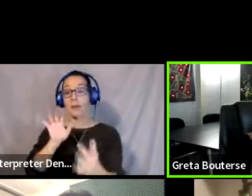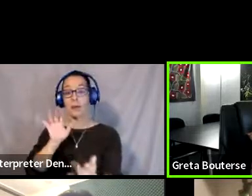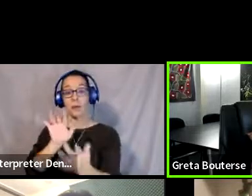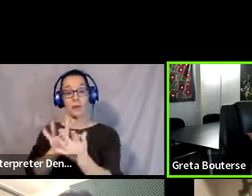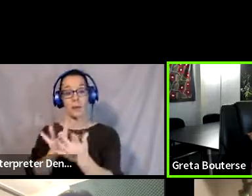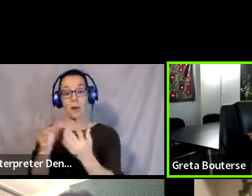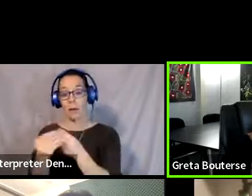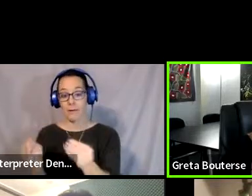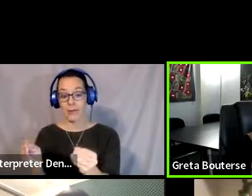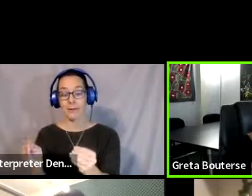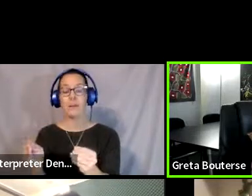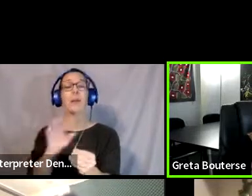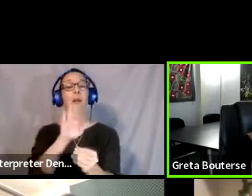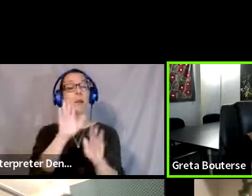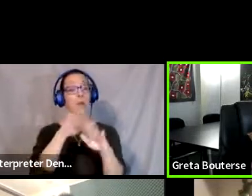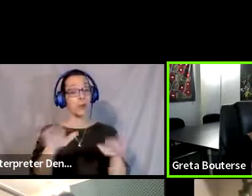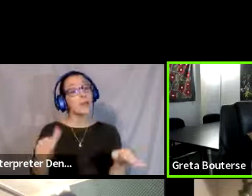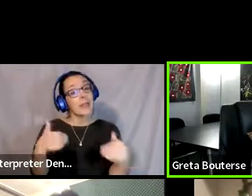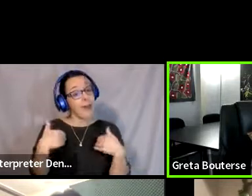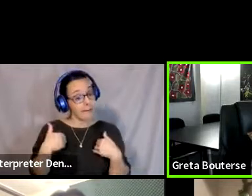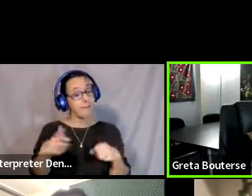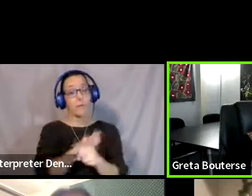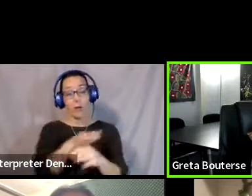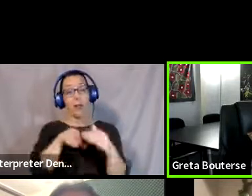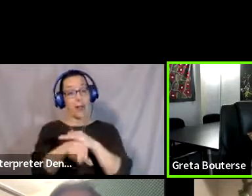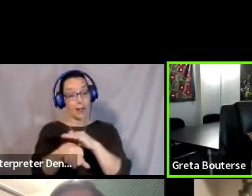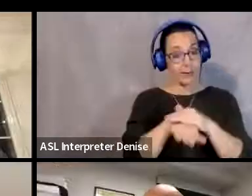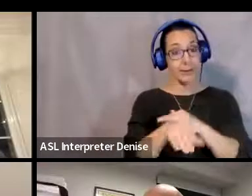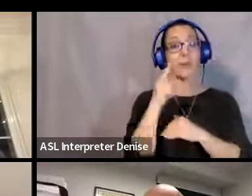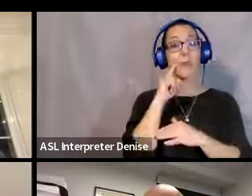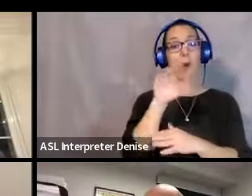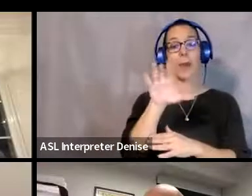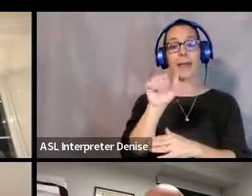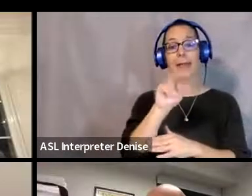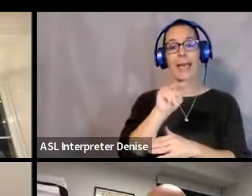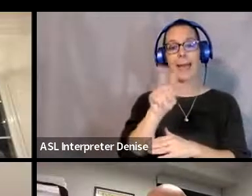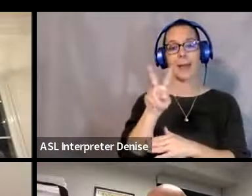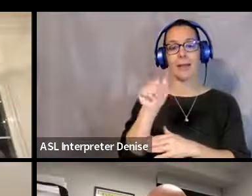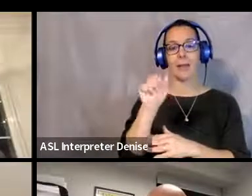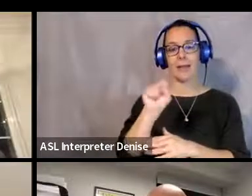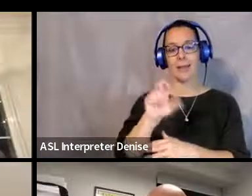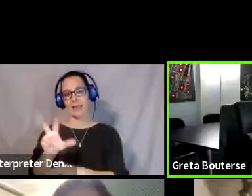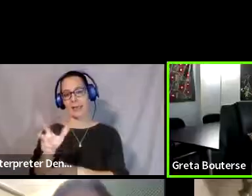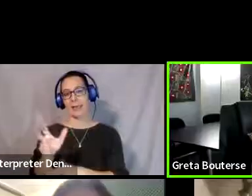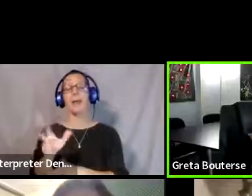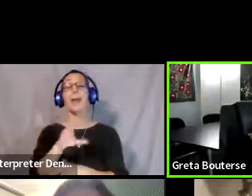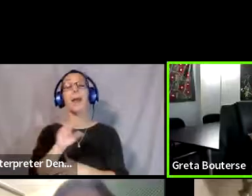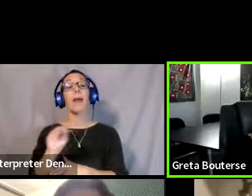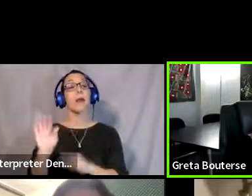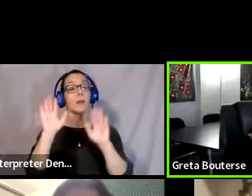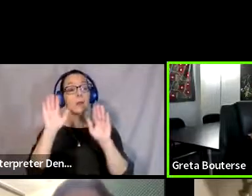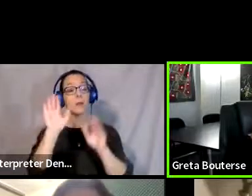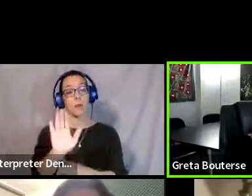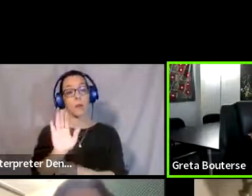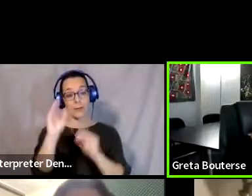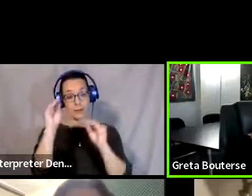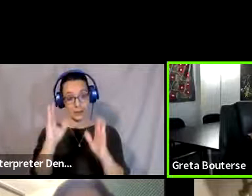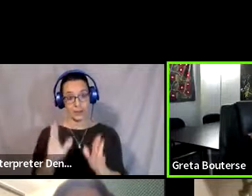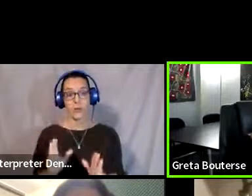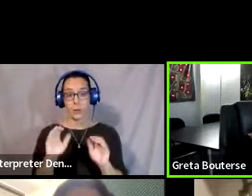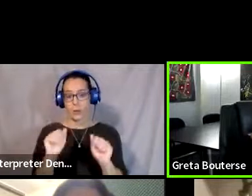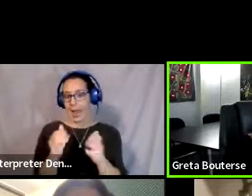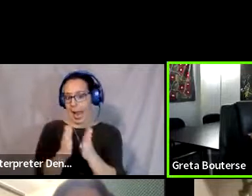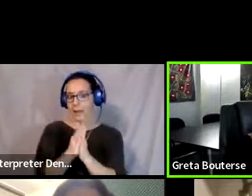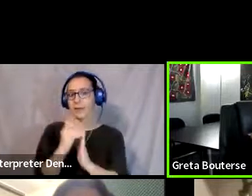your children have access to Canvas, and your teachers will have pushed out. You can reach out to them to push out your Zoom links. But